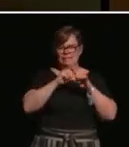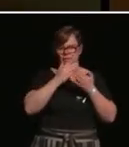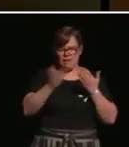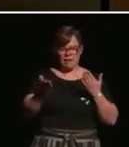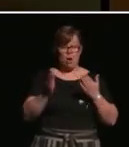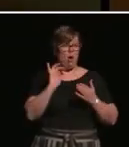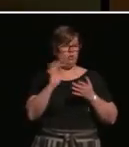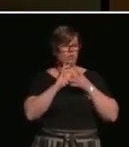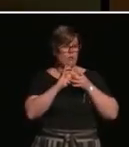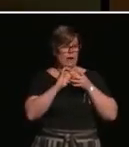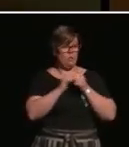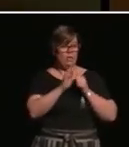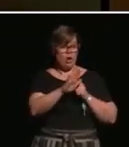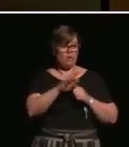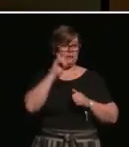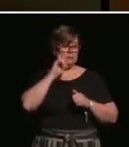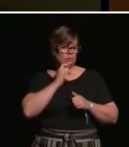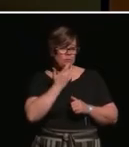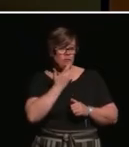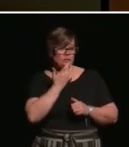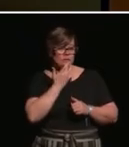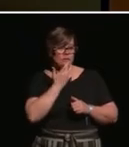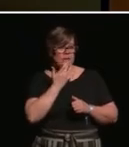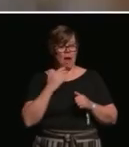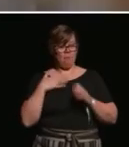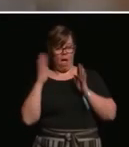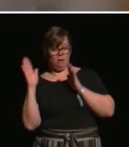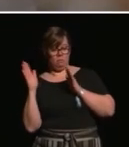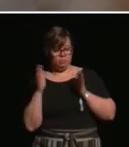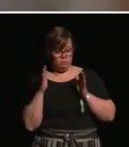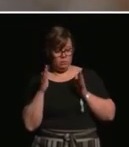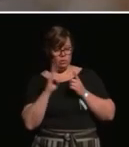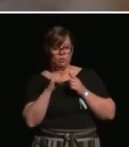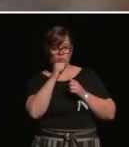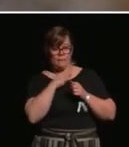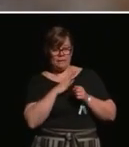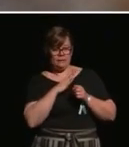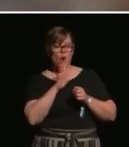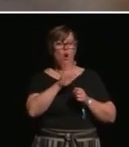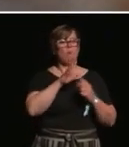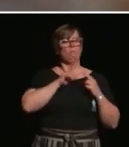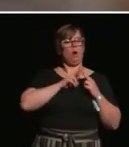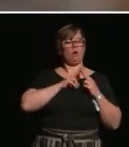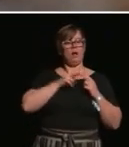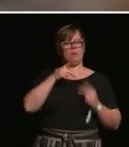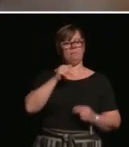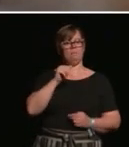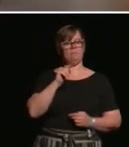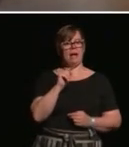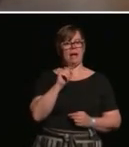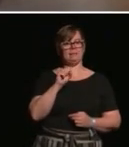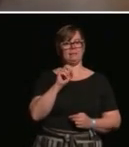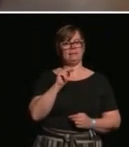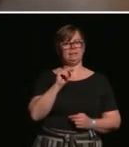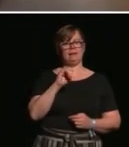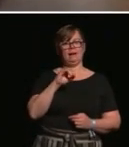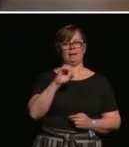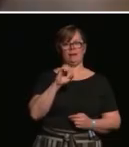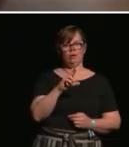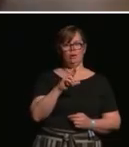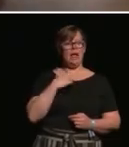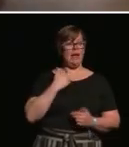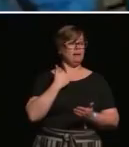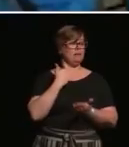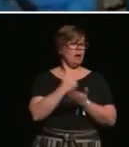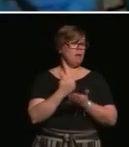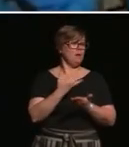sexuality, confirming that "my tilt is toward women." Her partner, Pat Snyder, stood behind her and helped finance the